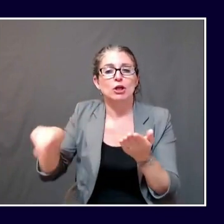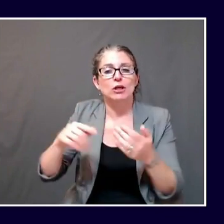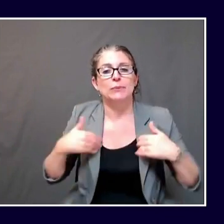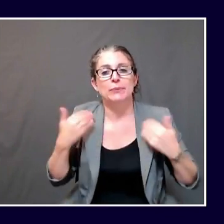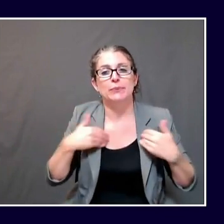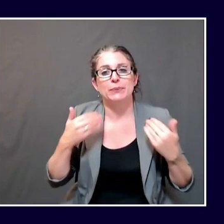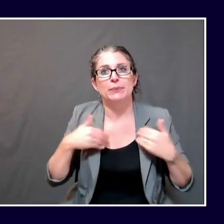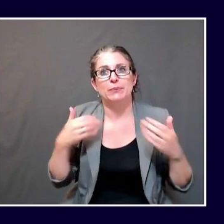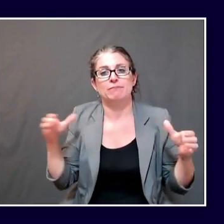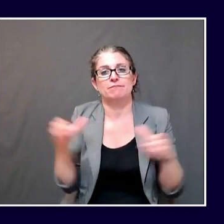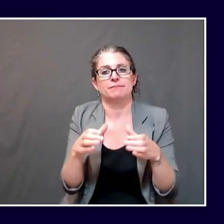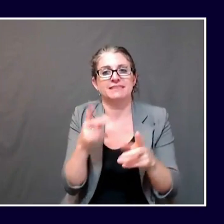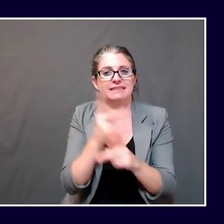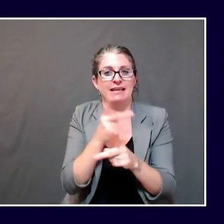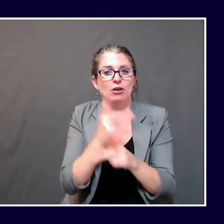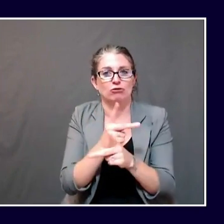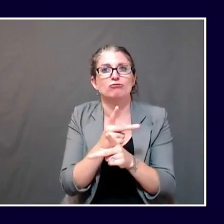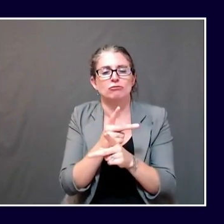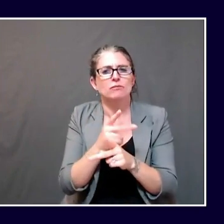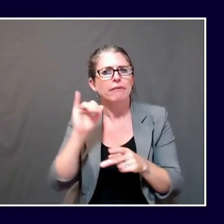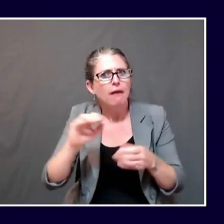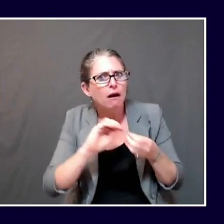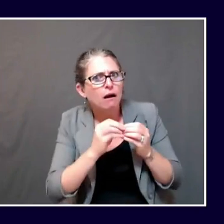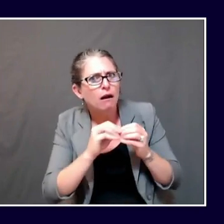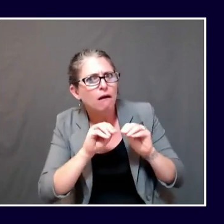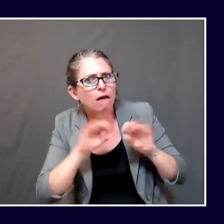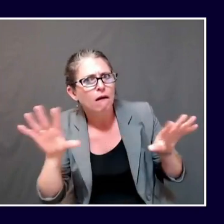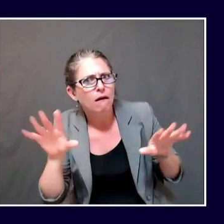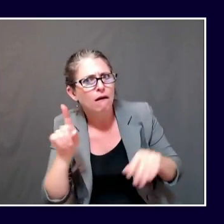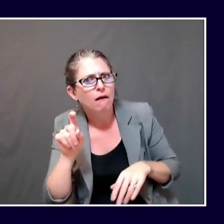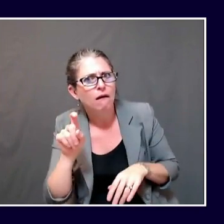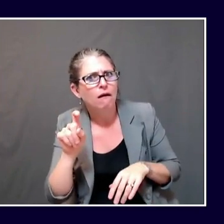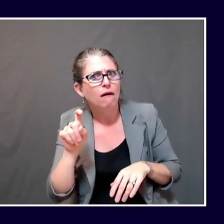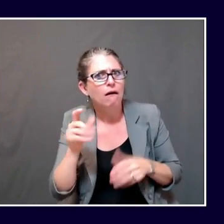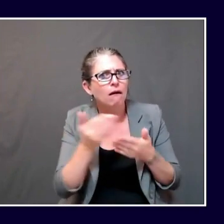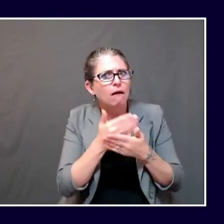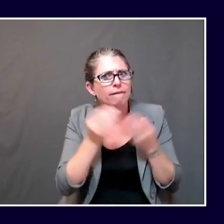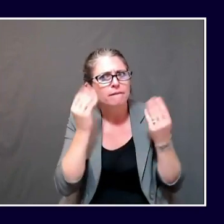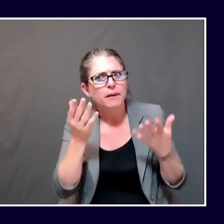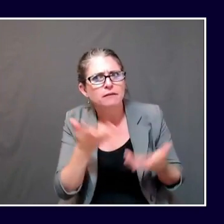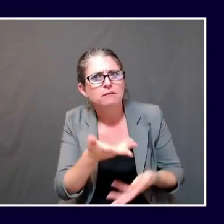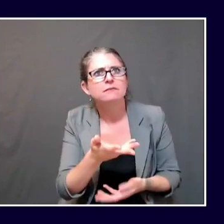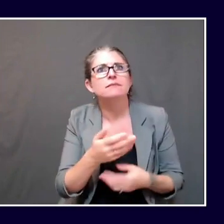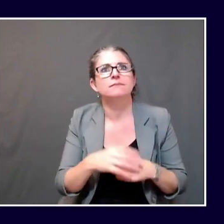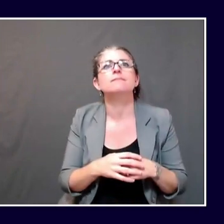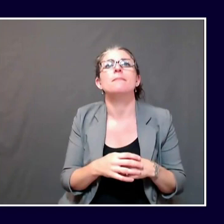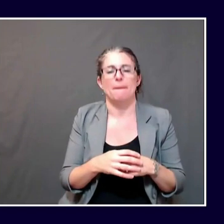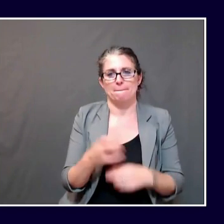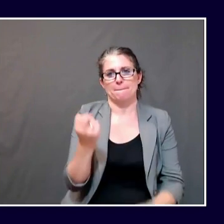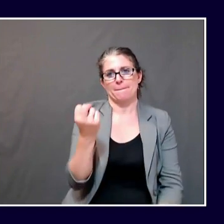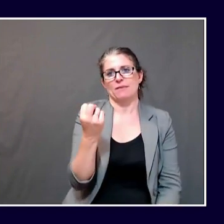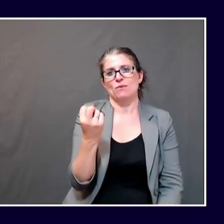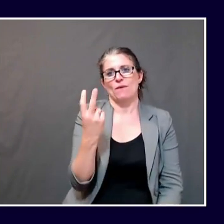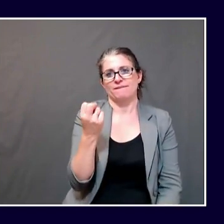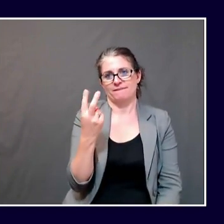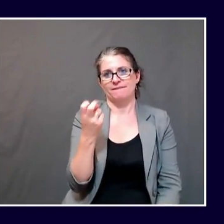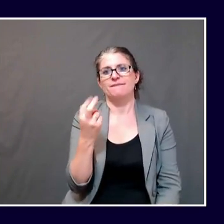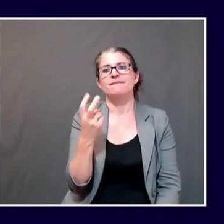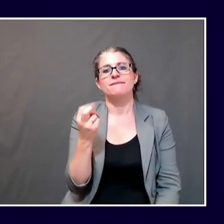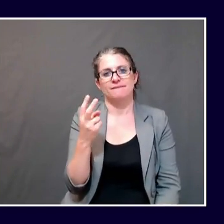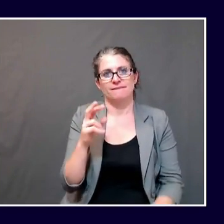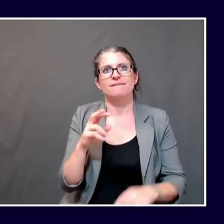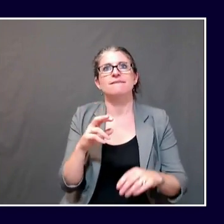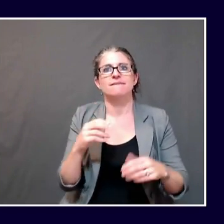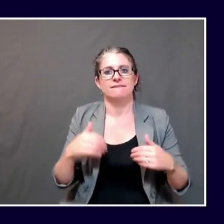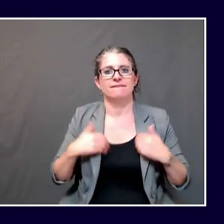confirmed cases of COVID-19 associated with it. As I mentioned the other day, they voluntarily closed